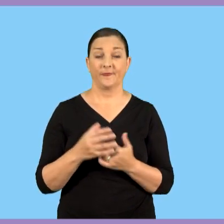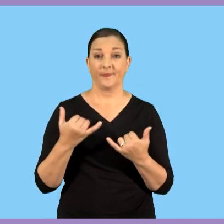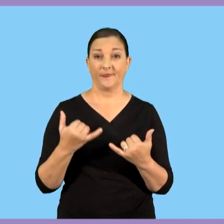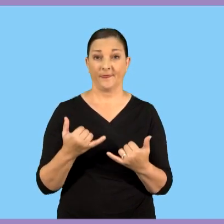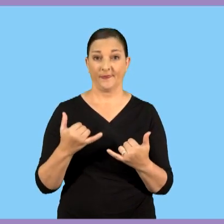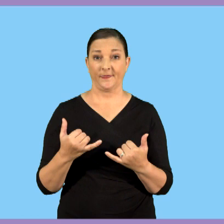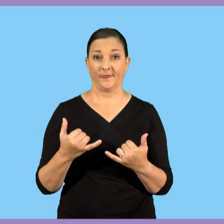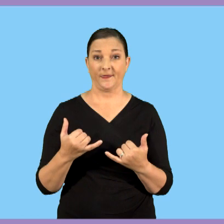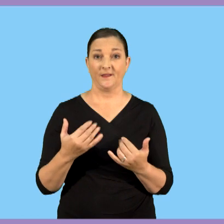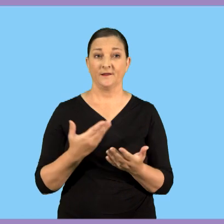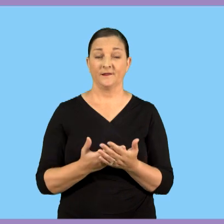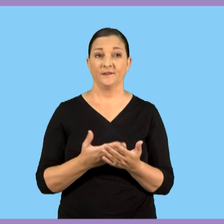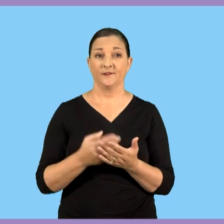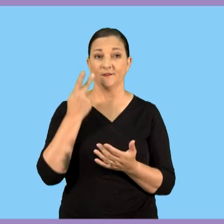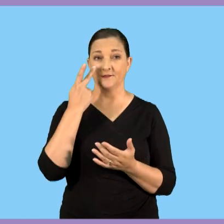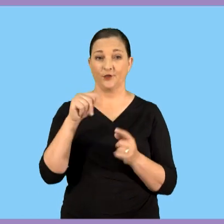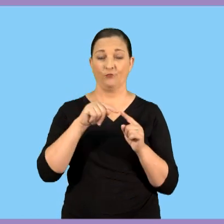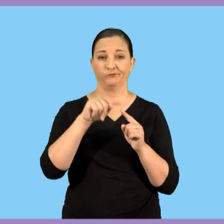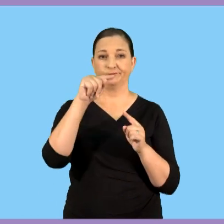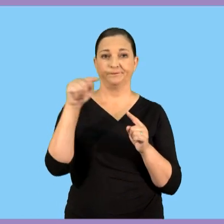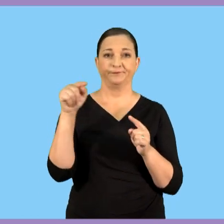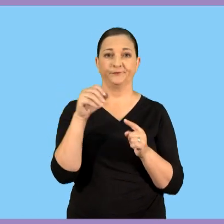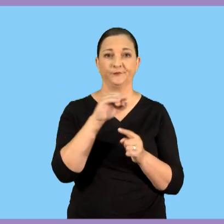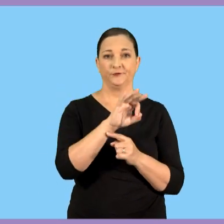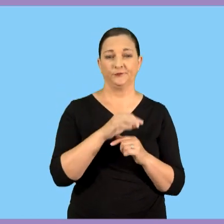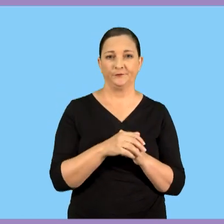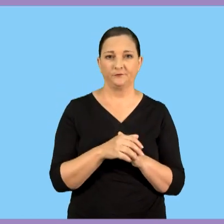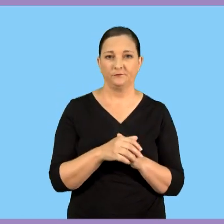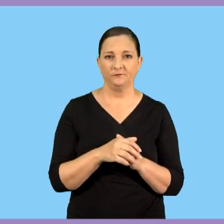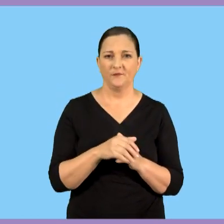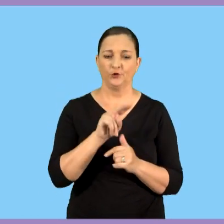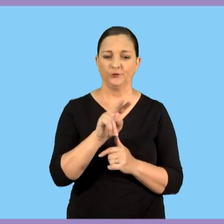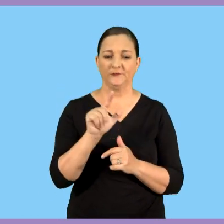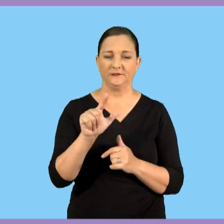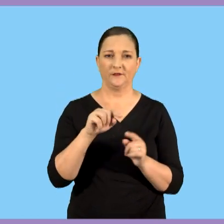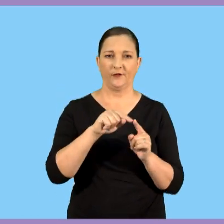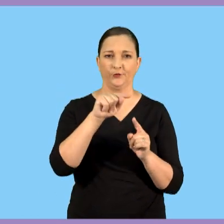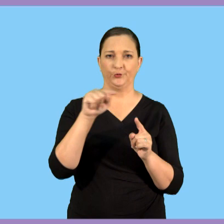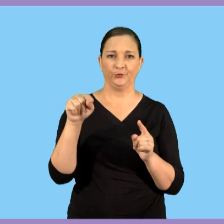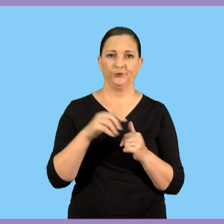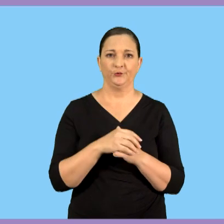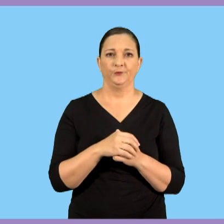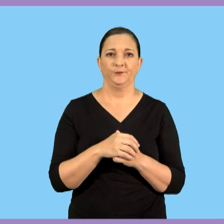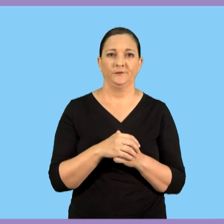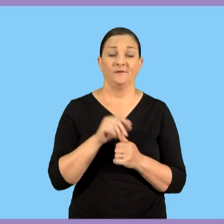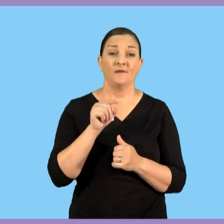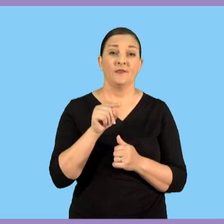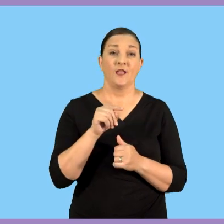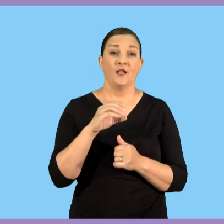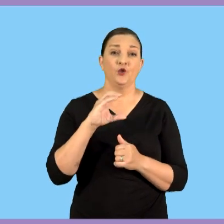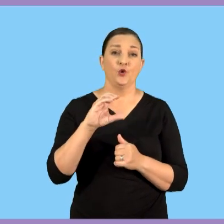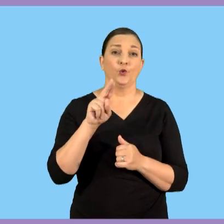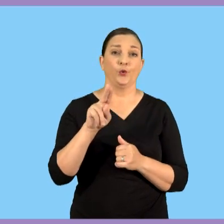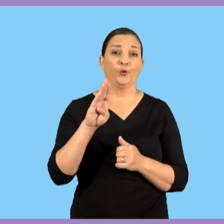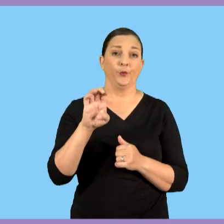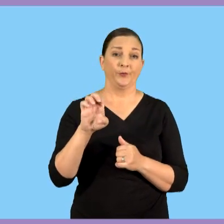When we are looking at our cube roots, let's look at the cube root of 27. That is just the cube root